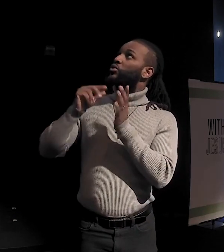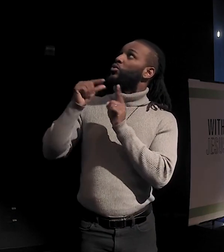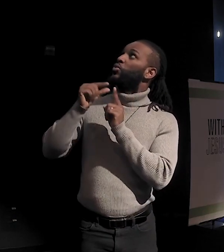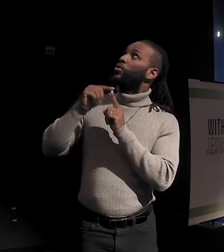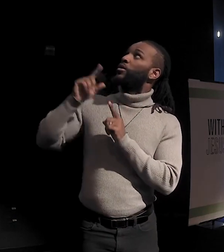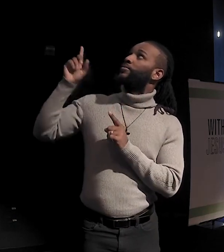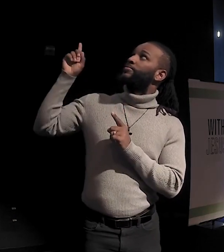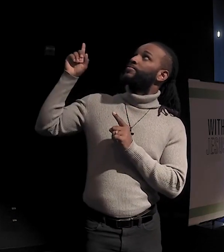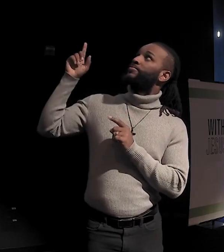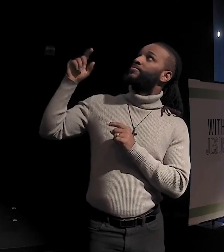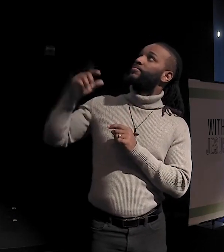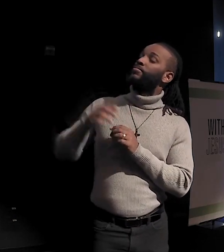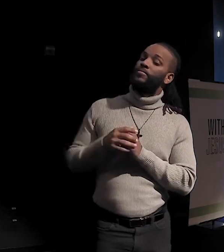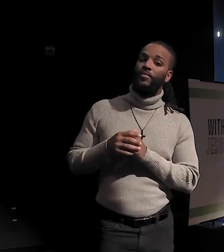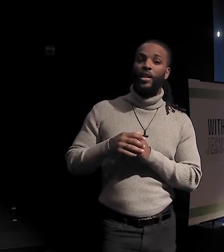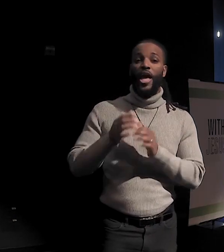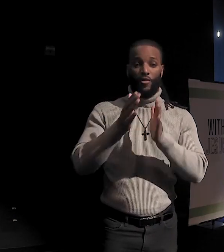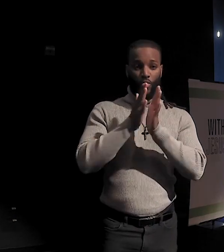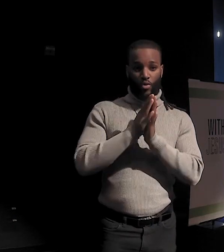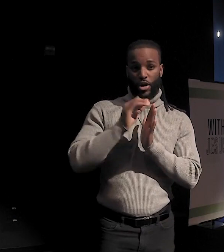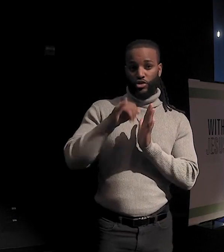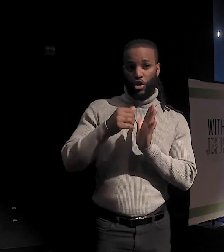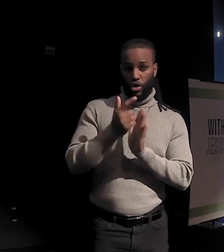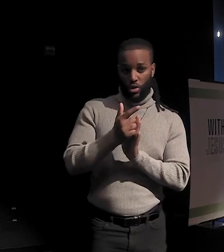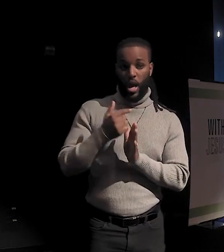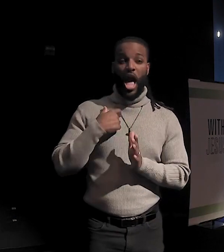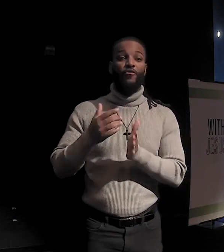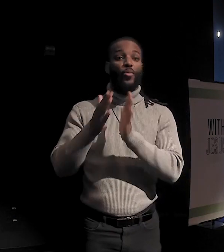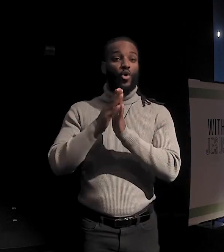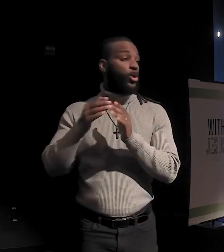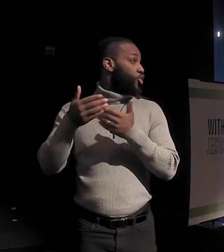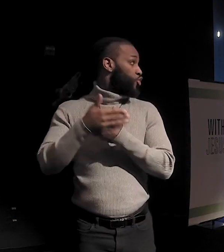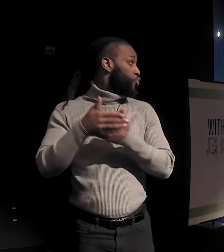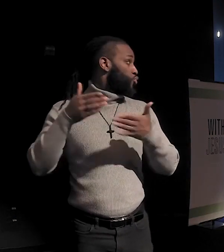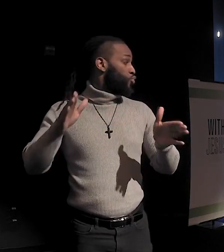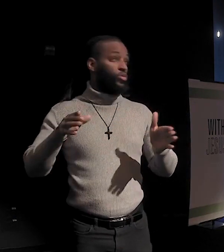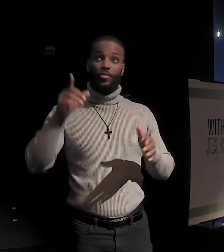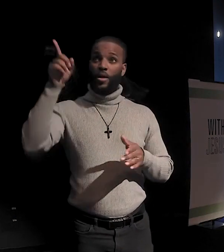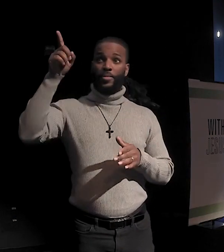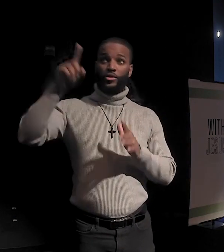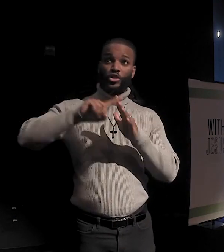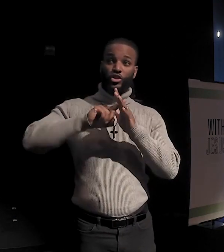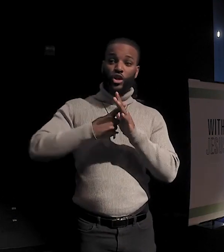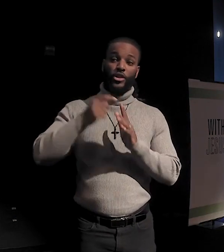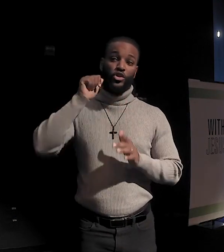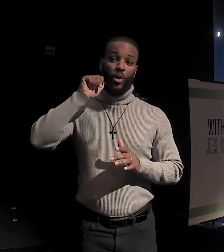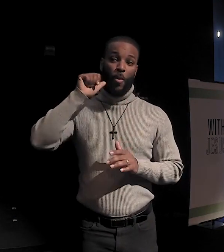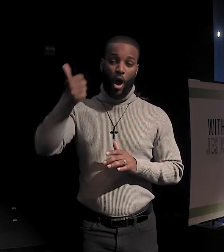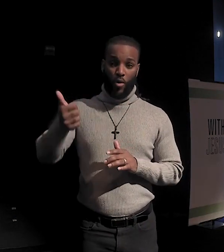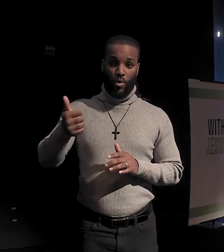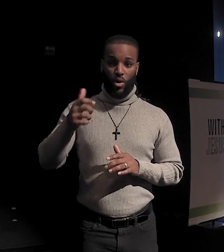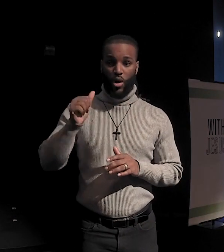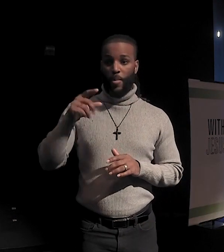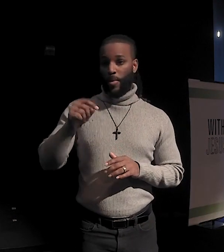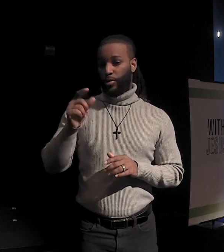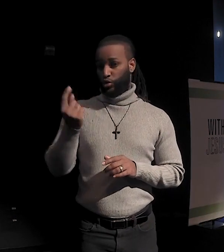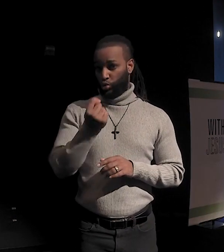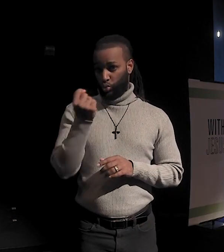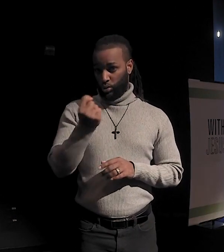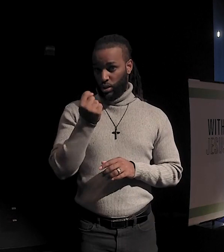on the screen. Text the screen. We have some prayer journals. We're going to have a prayer room up here. Starting tomorrow, Tuesday, it's going to be